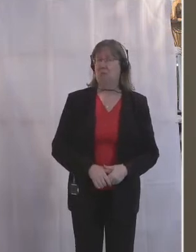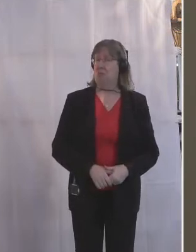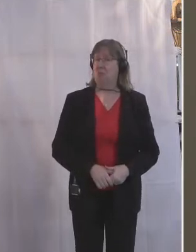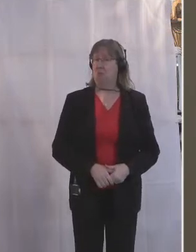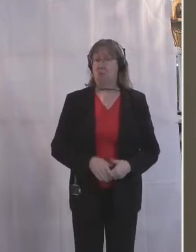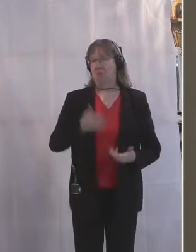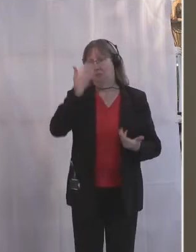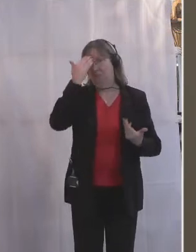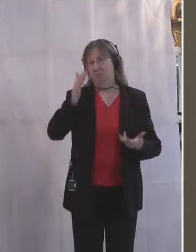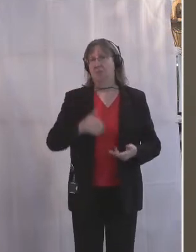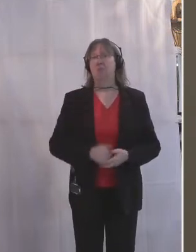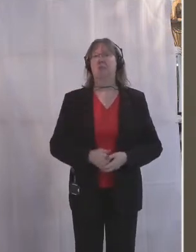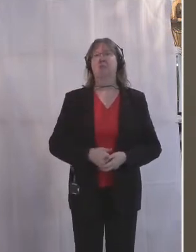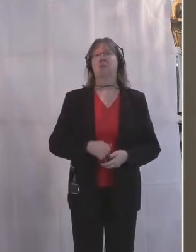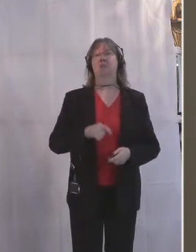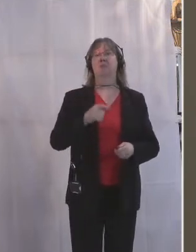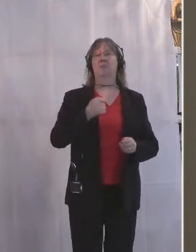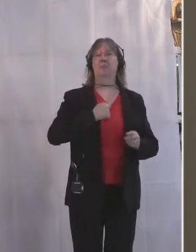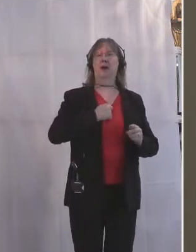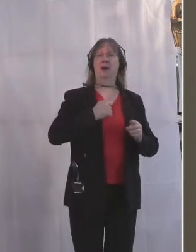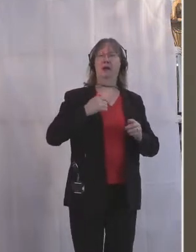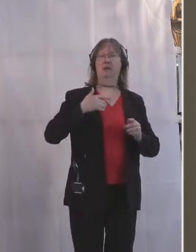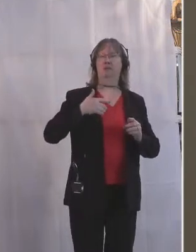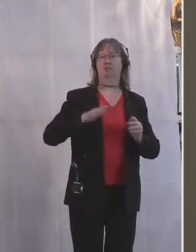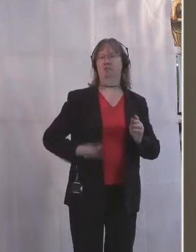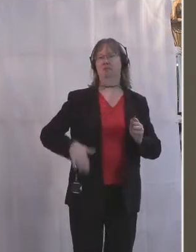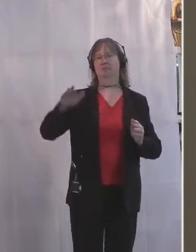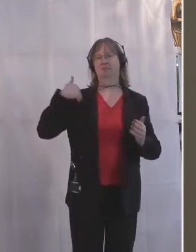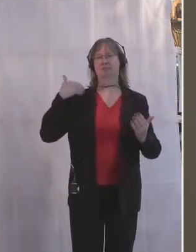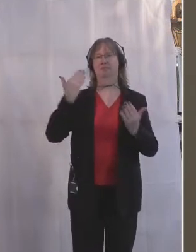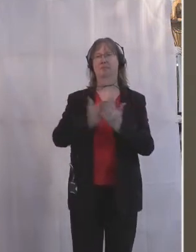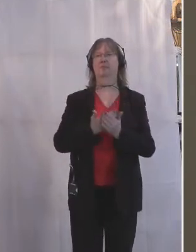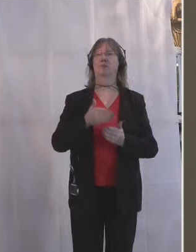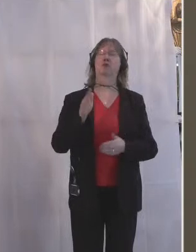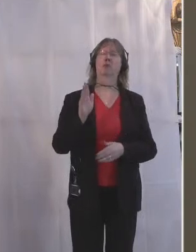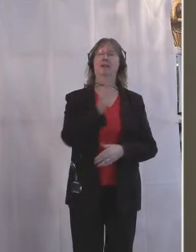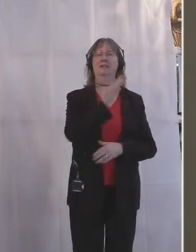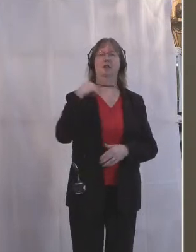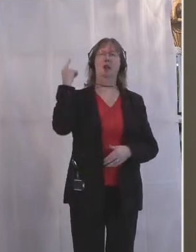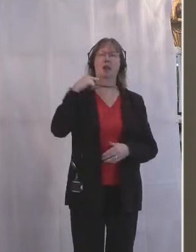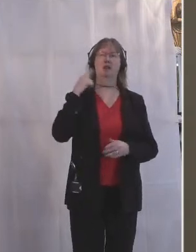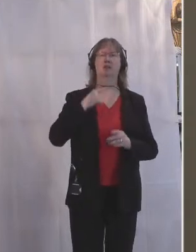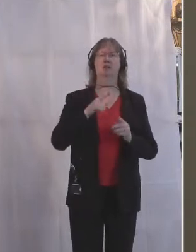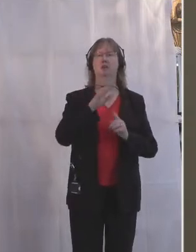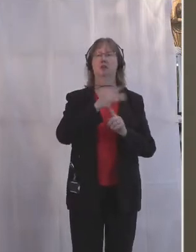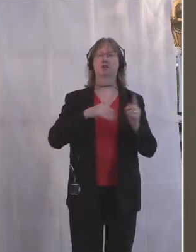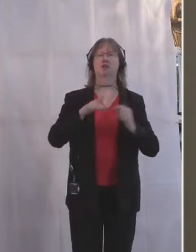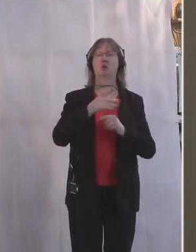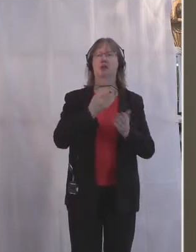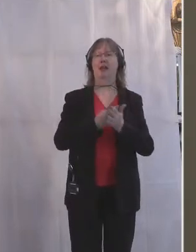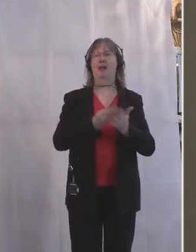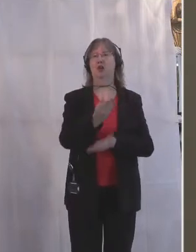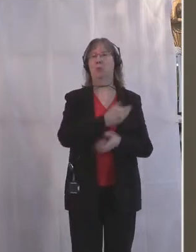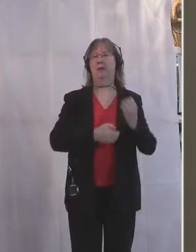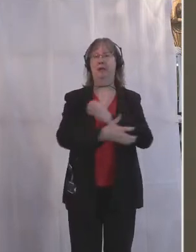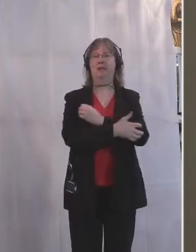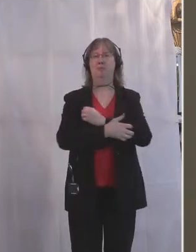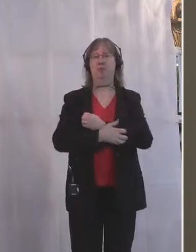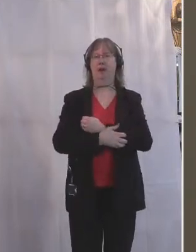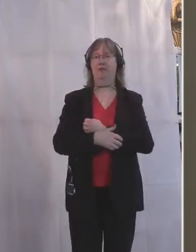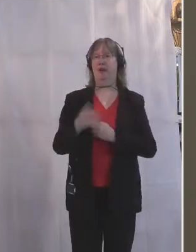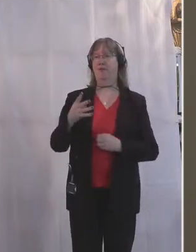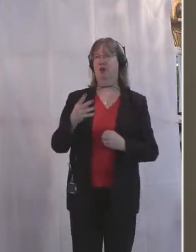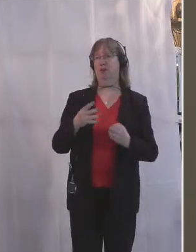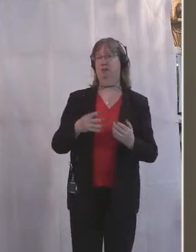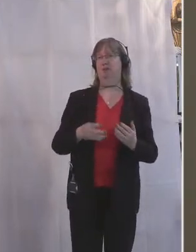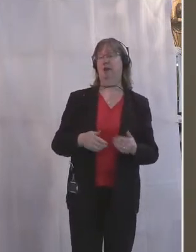I come from a socio-economically deprived area in East London. I was the 7th of 9 children. I